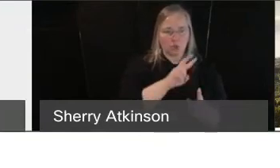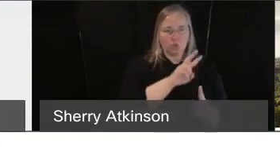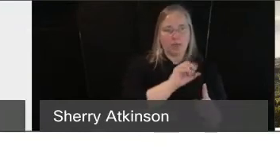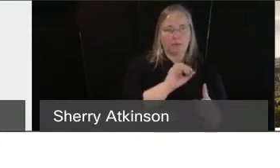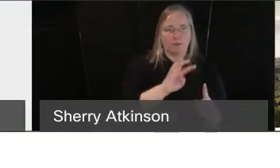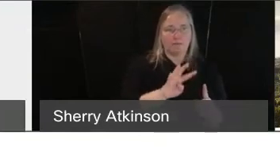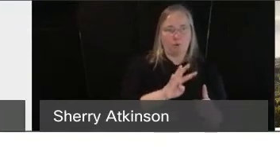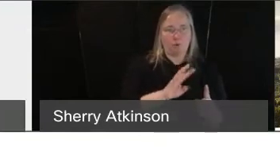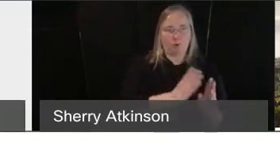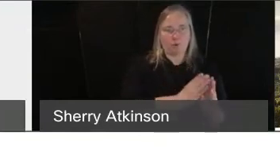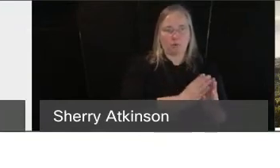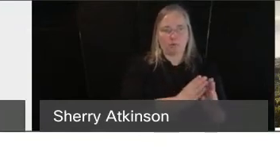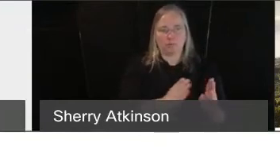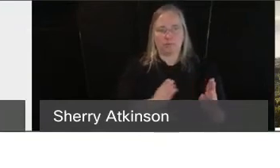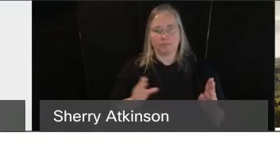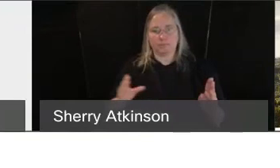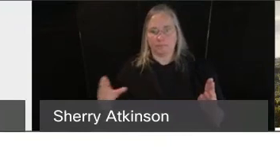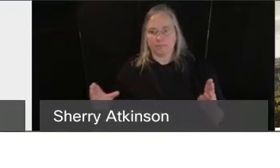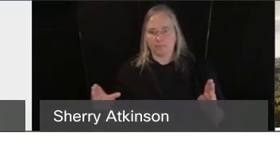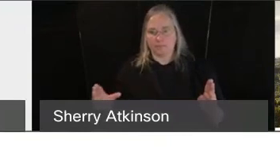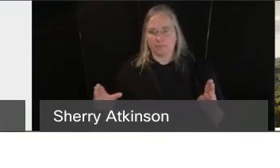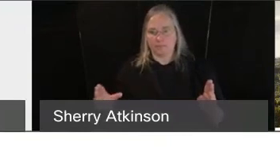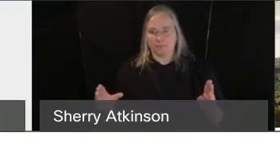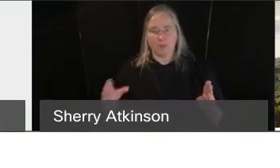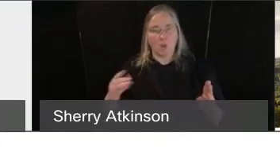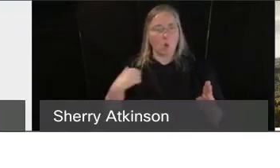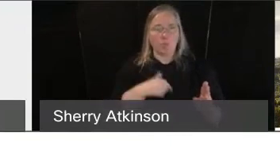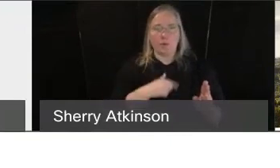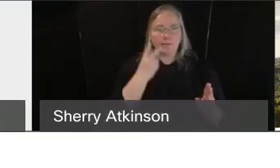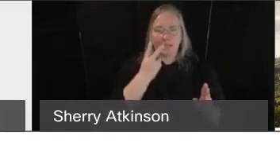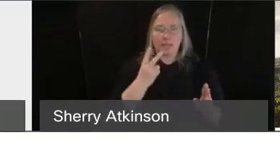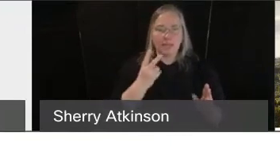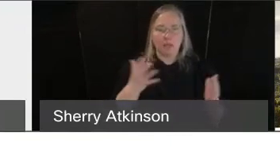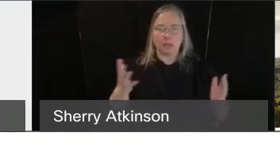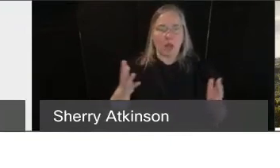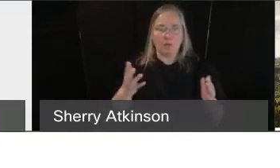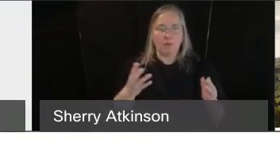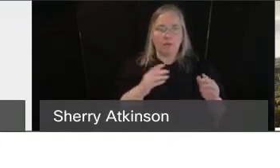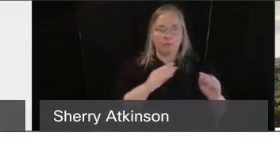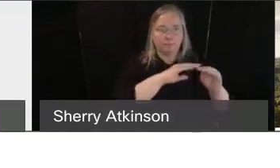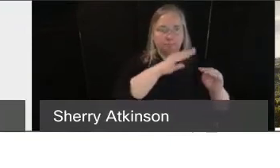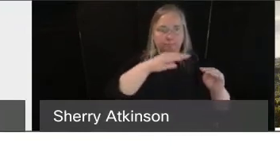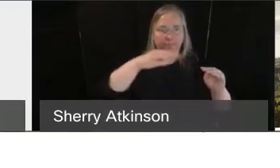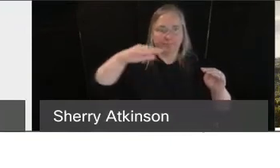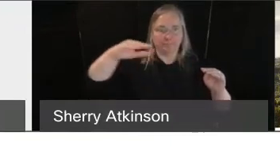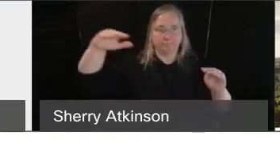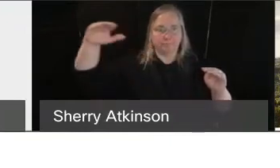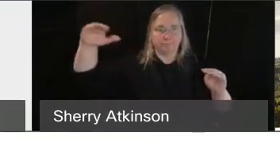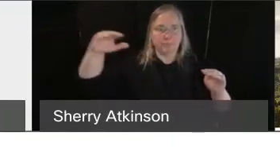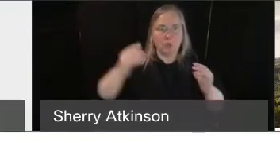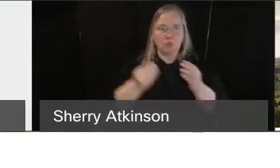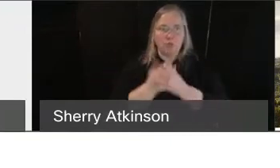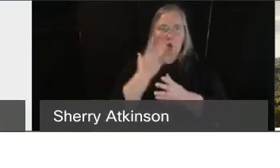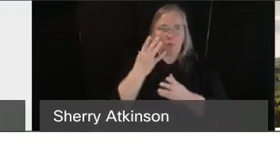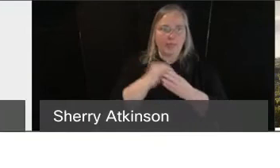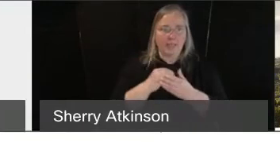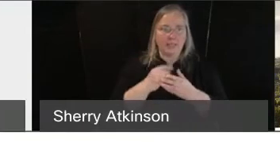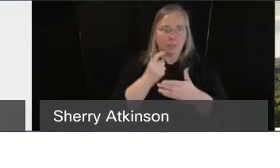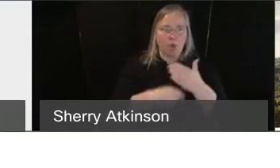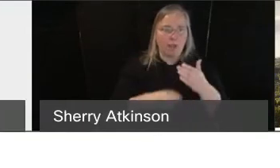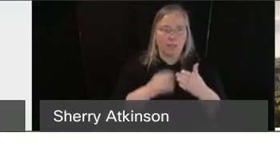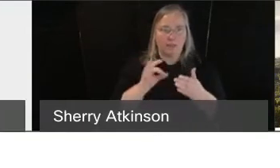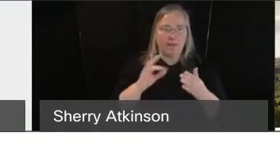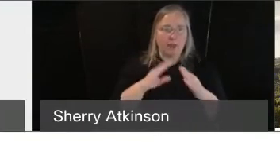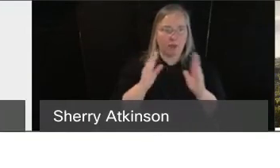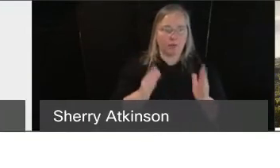that, we have had tremendous growth in terms of the price of housing. We have, a full recovery in